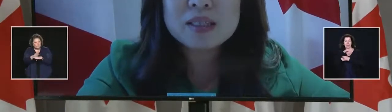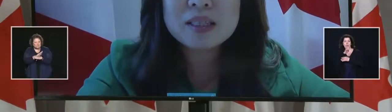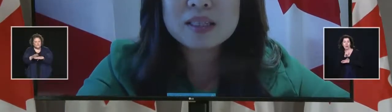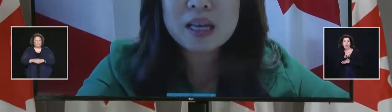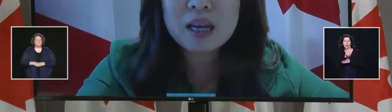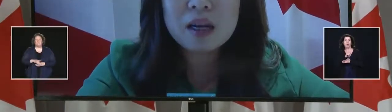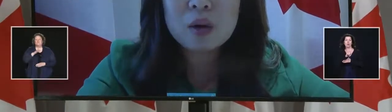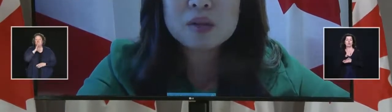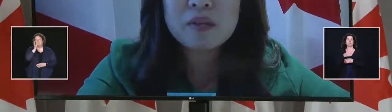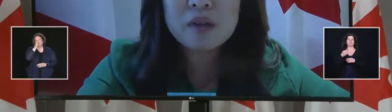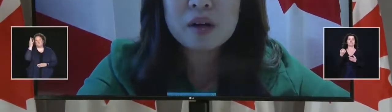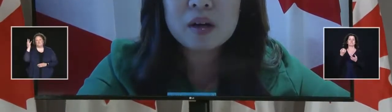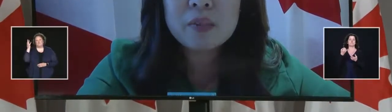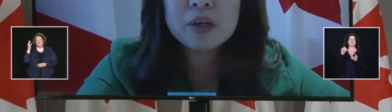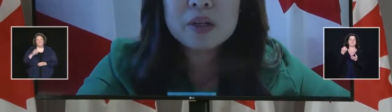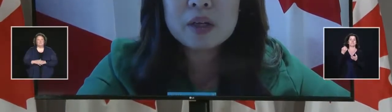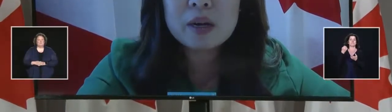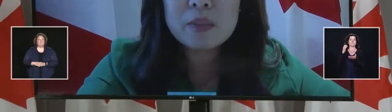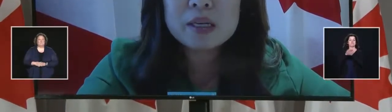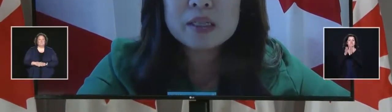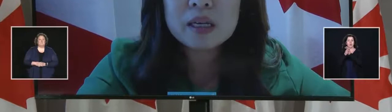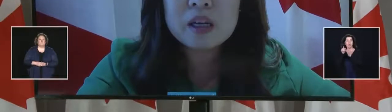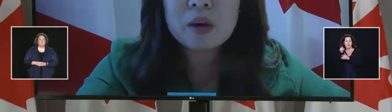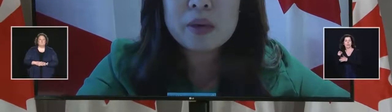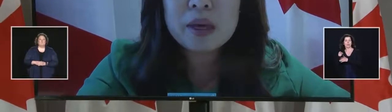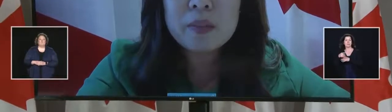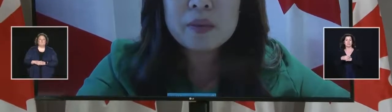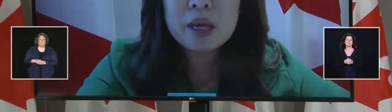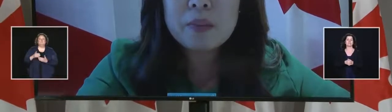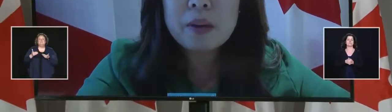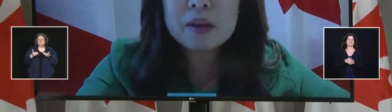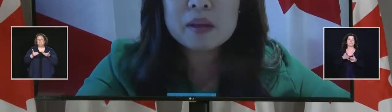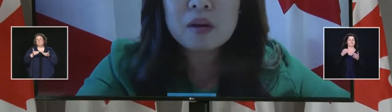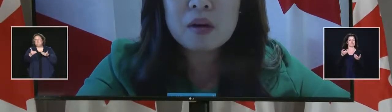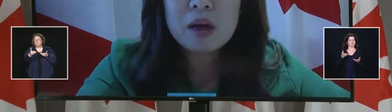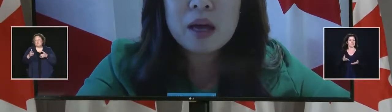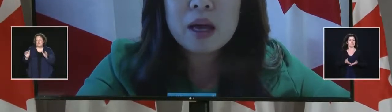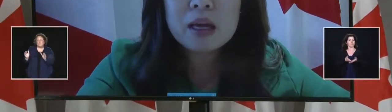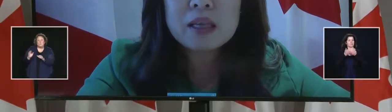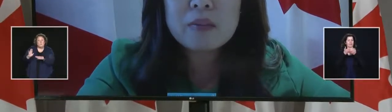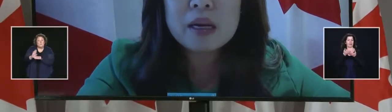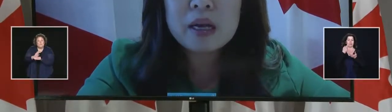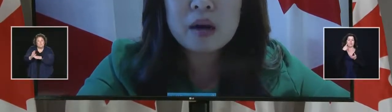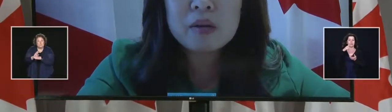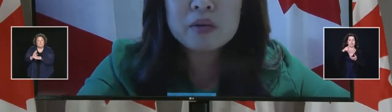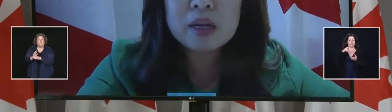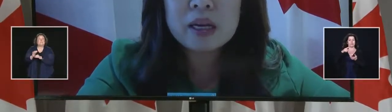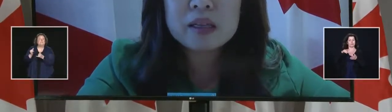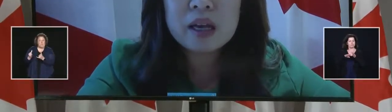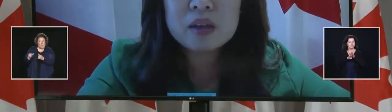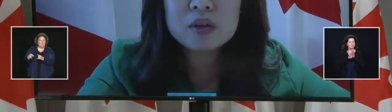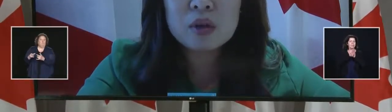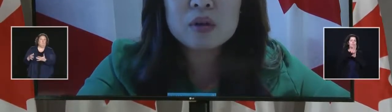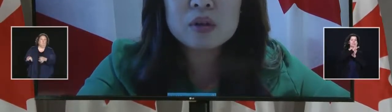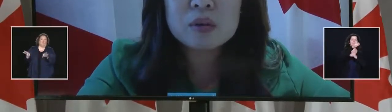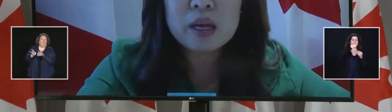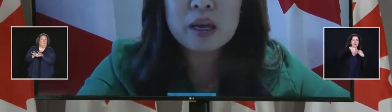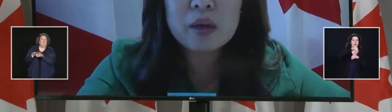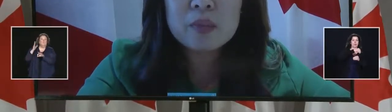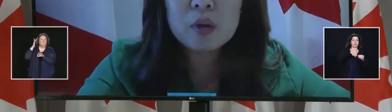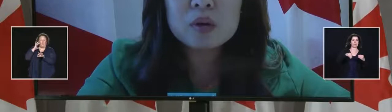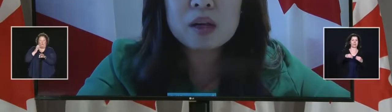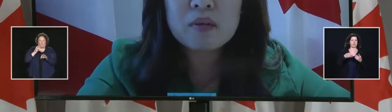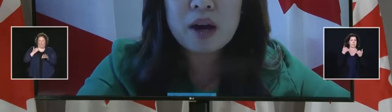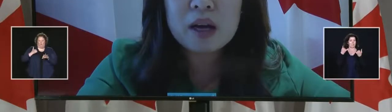seront essentielles aux efforts de reprise économique et permettront à des millions de Canadiens de